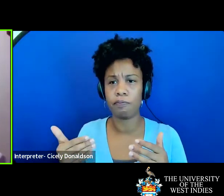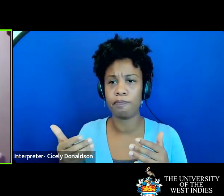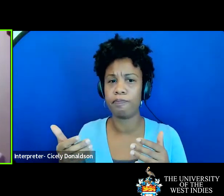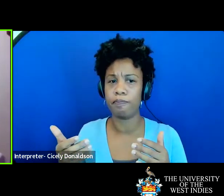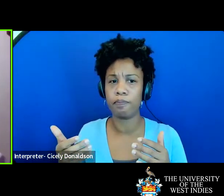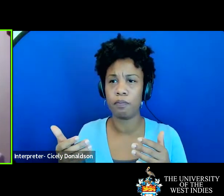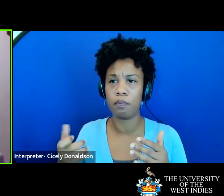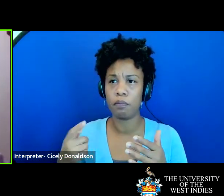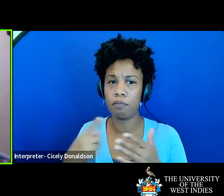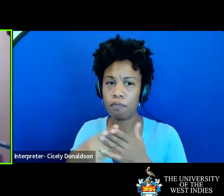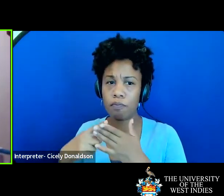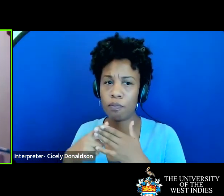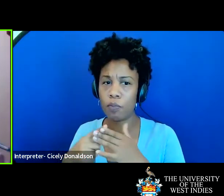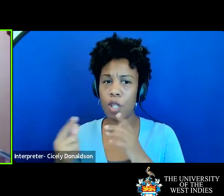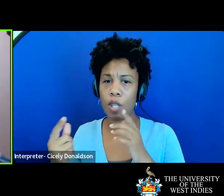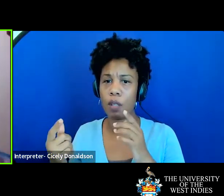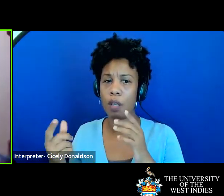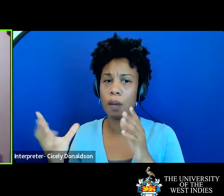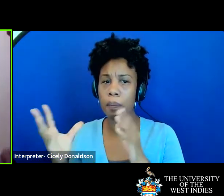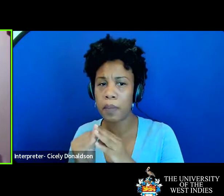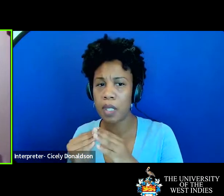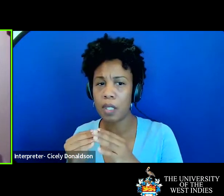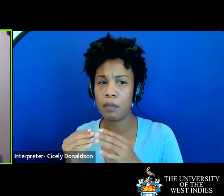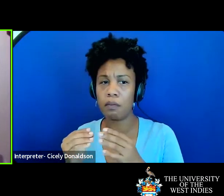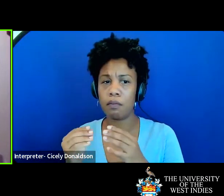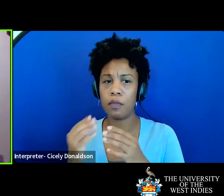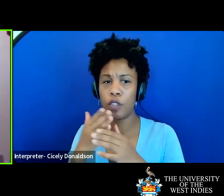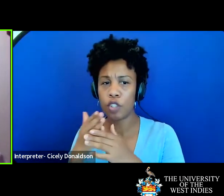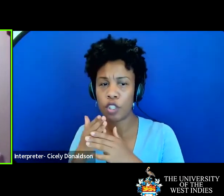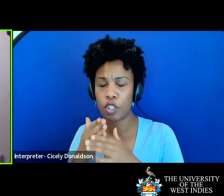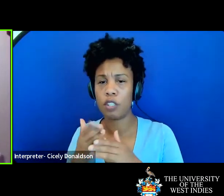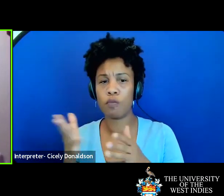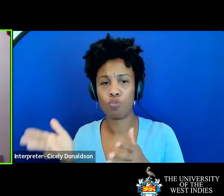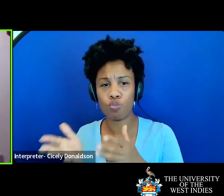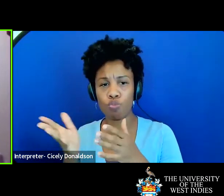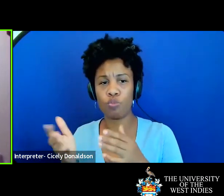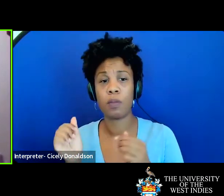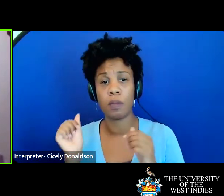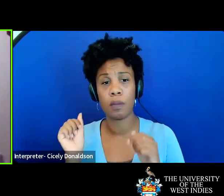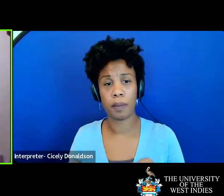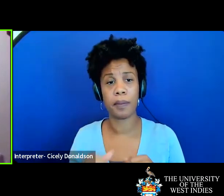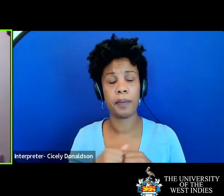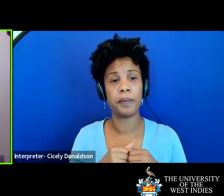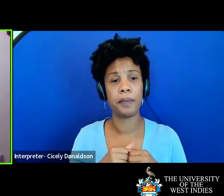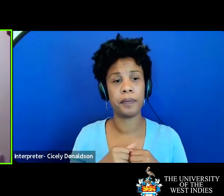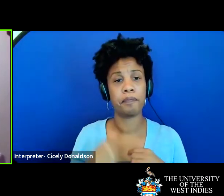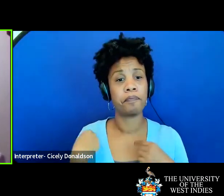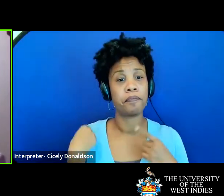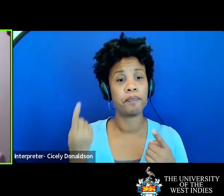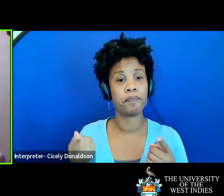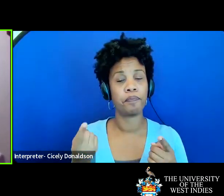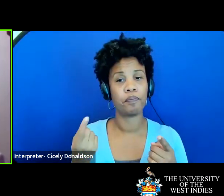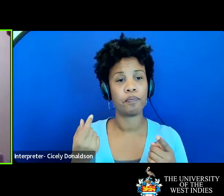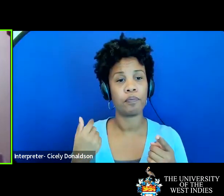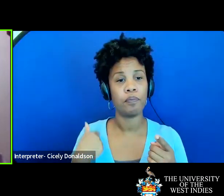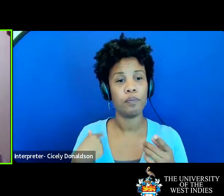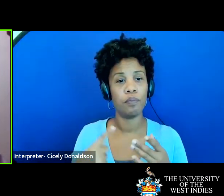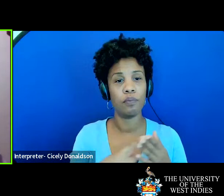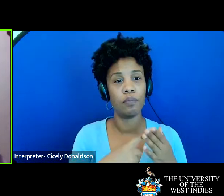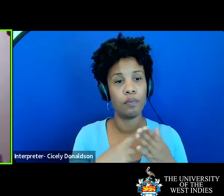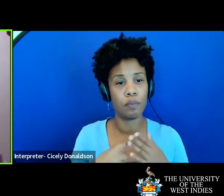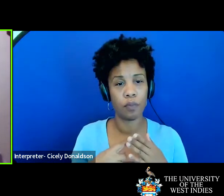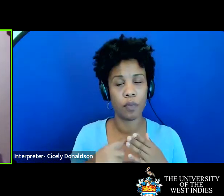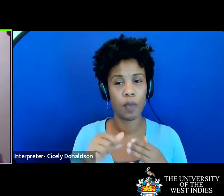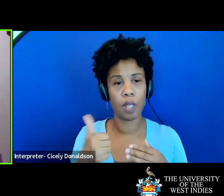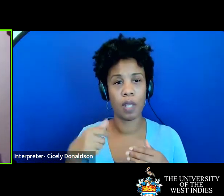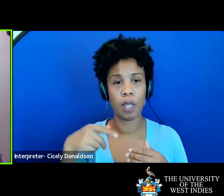been discussed so far are within the clauses of the clauses of the Pétionville